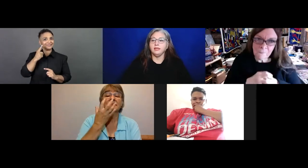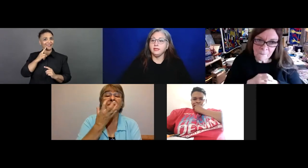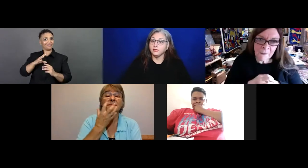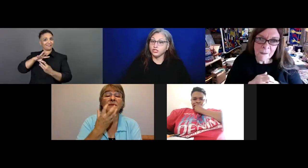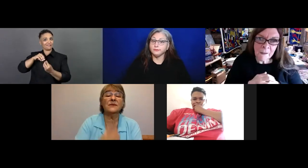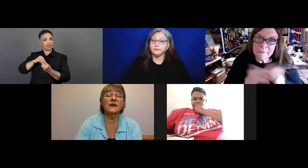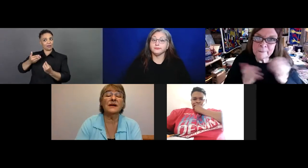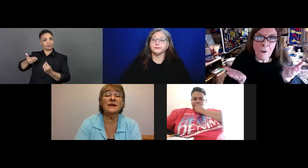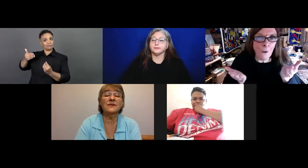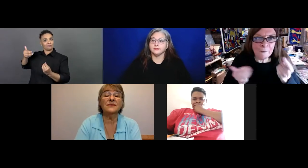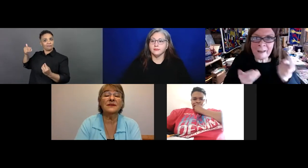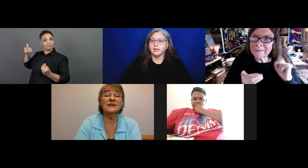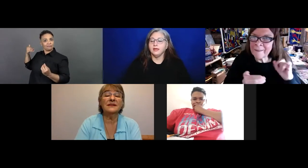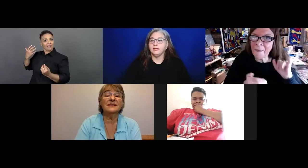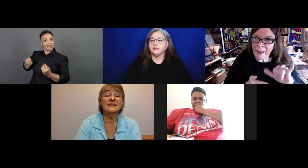their lineage.